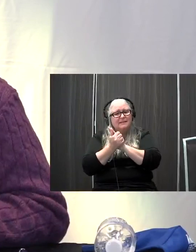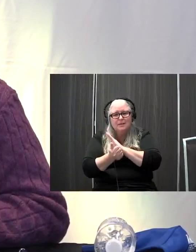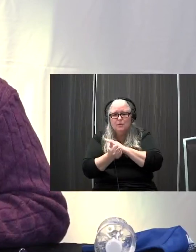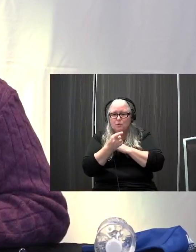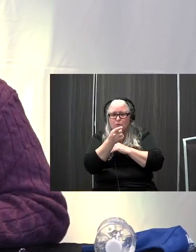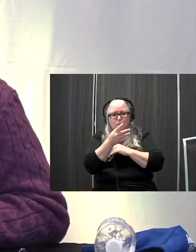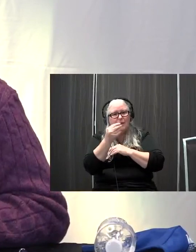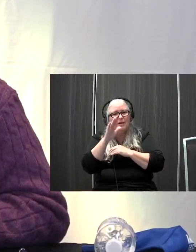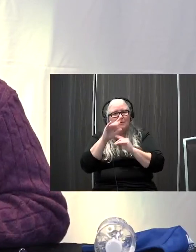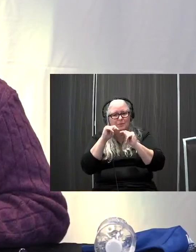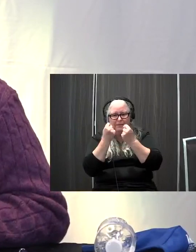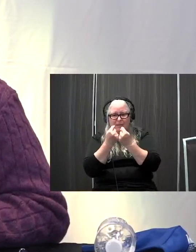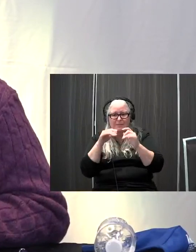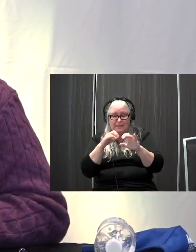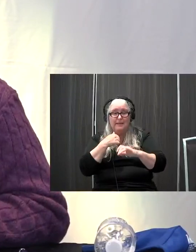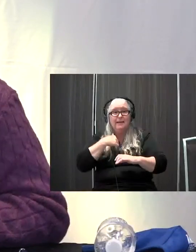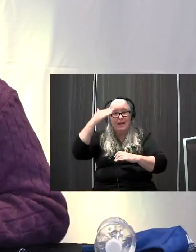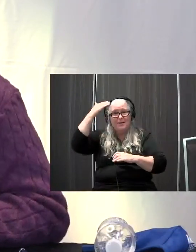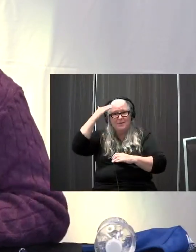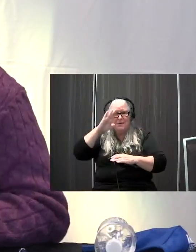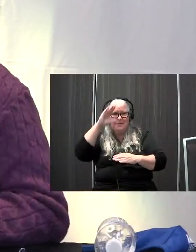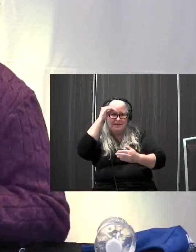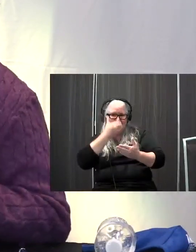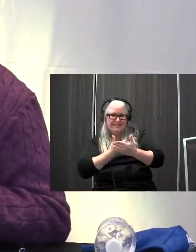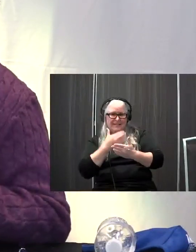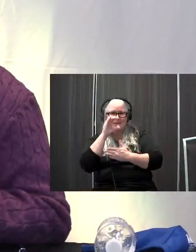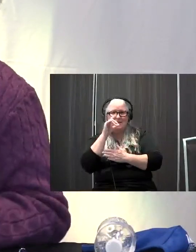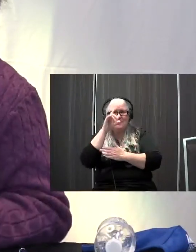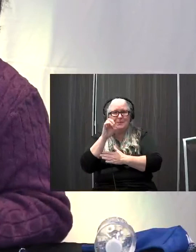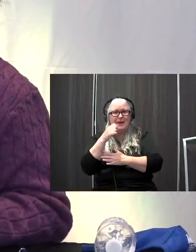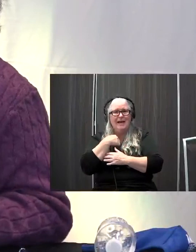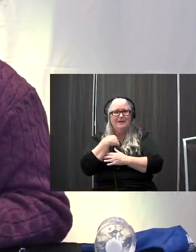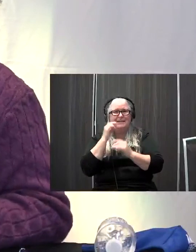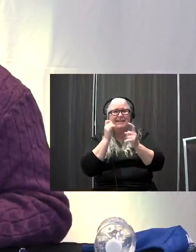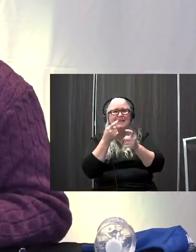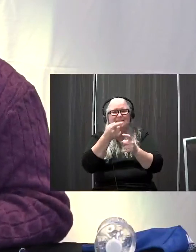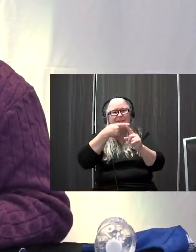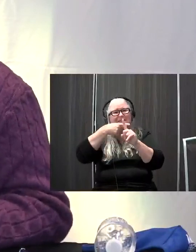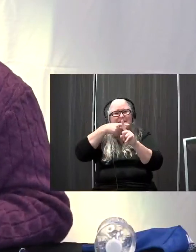know Cole, who is a wonderfully giving. I'm going to give you the positives.